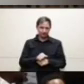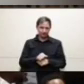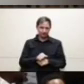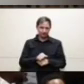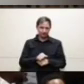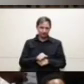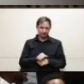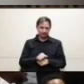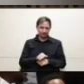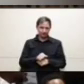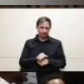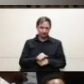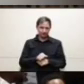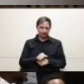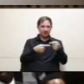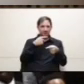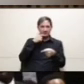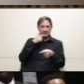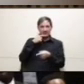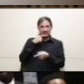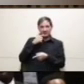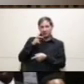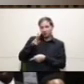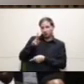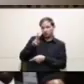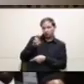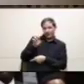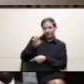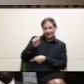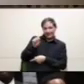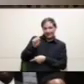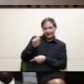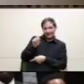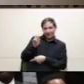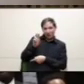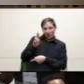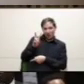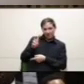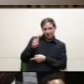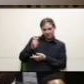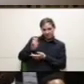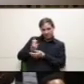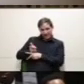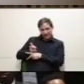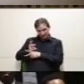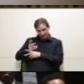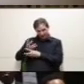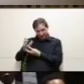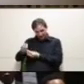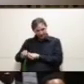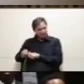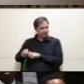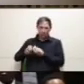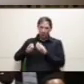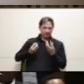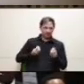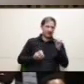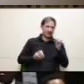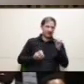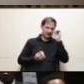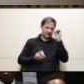the revenue in our municipality on month expenditure, whilst the ratio is at